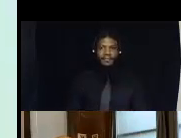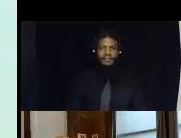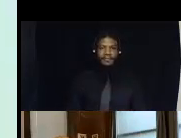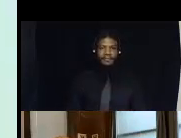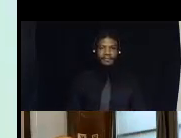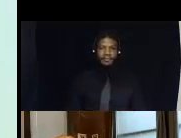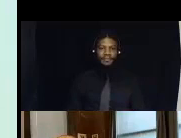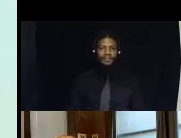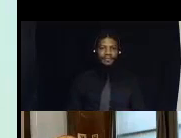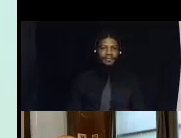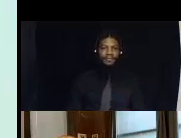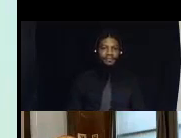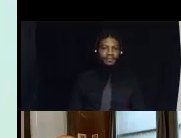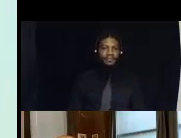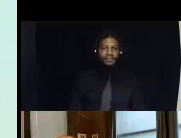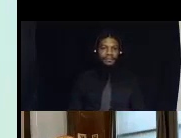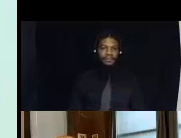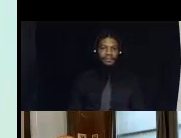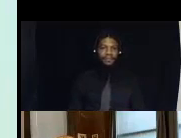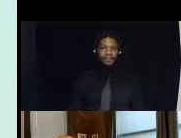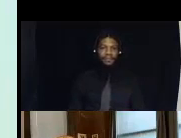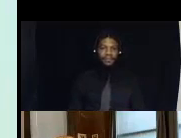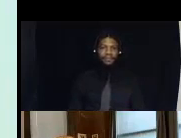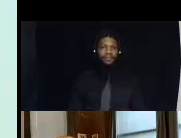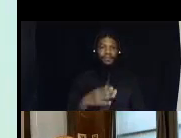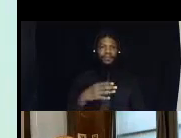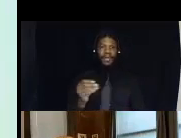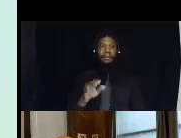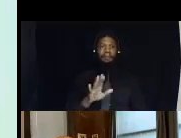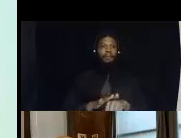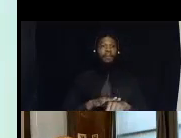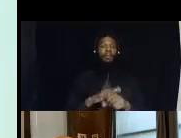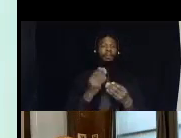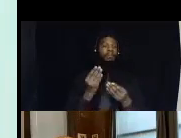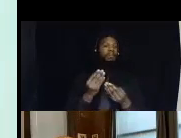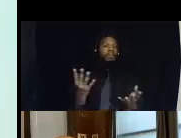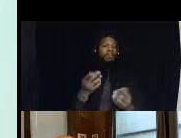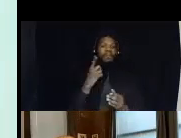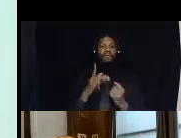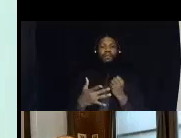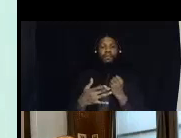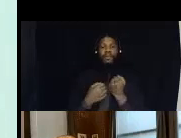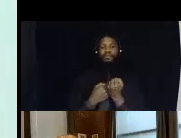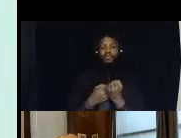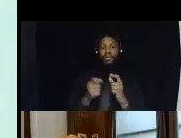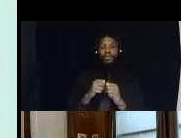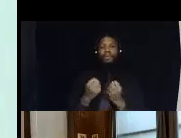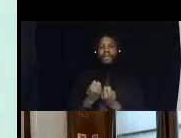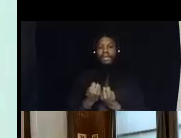Just a nod for a heads up for our tech support